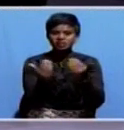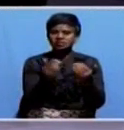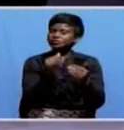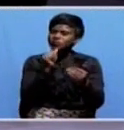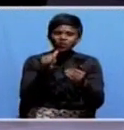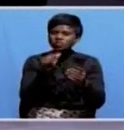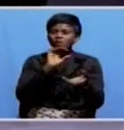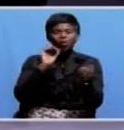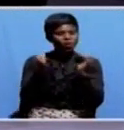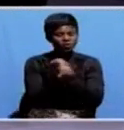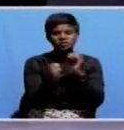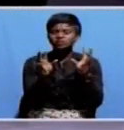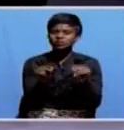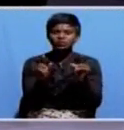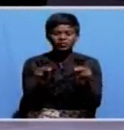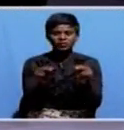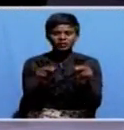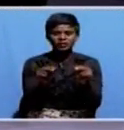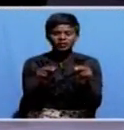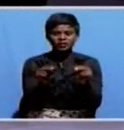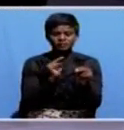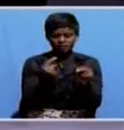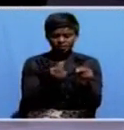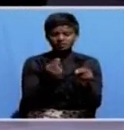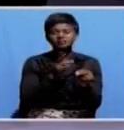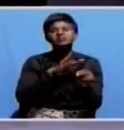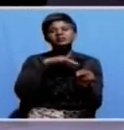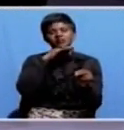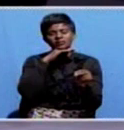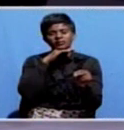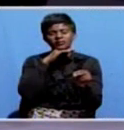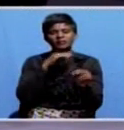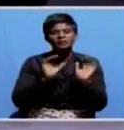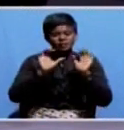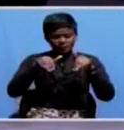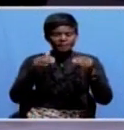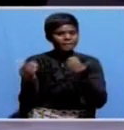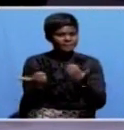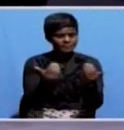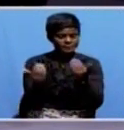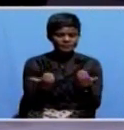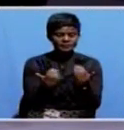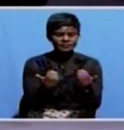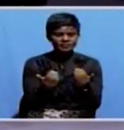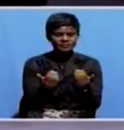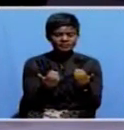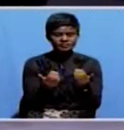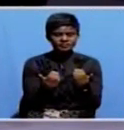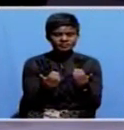around. We were queuing up to be on a minibus and on long